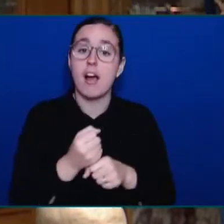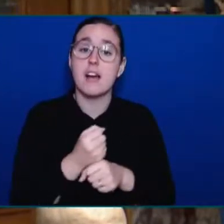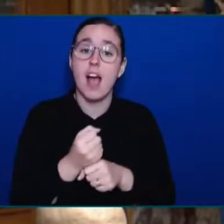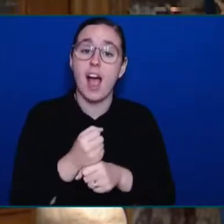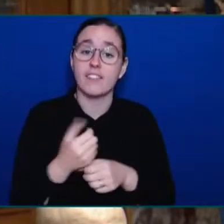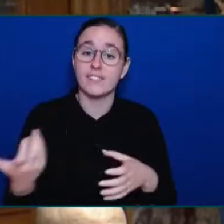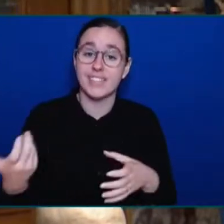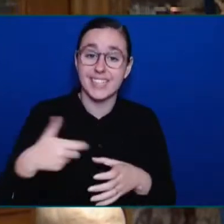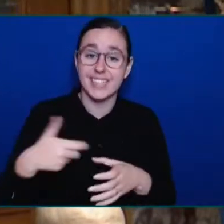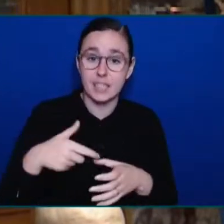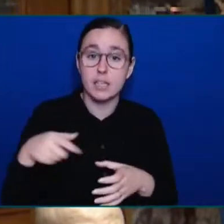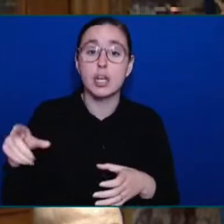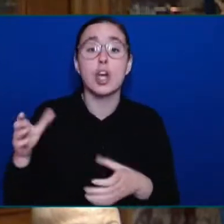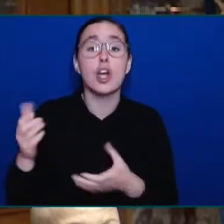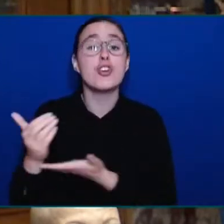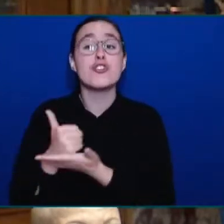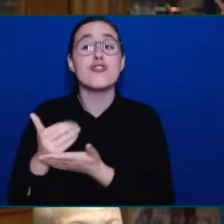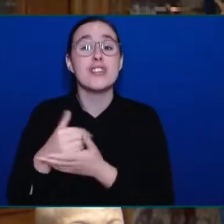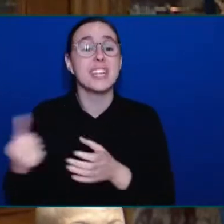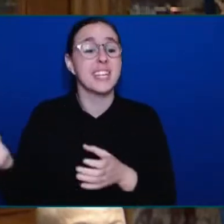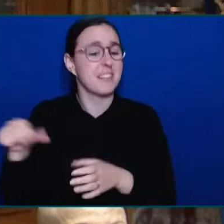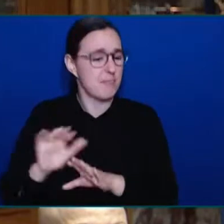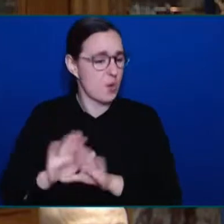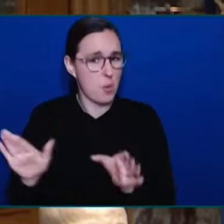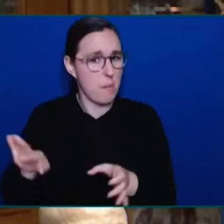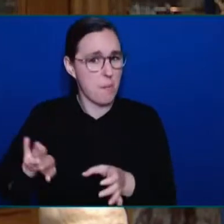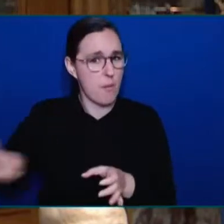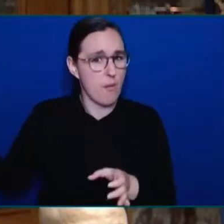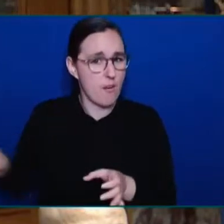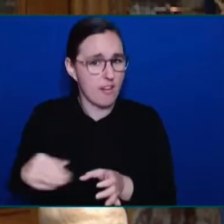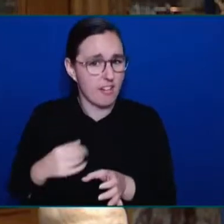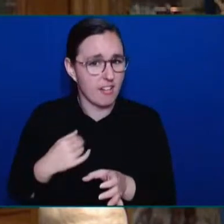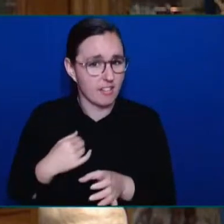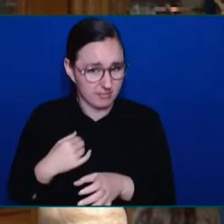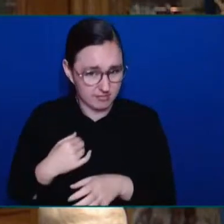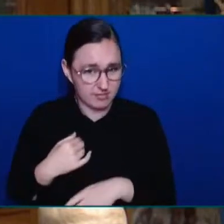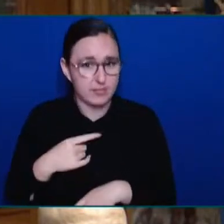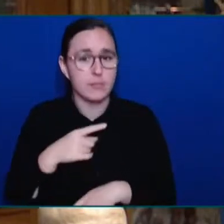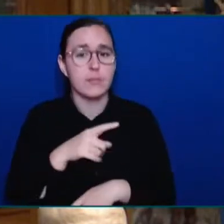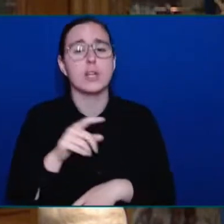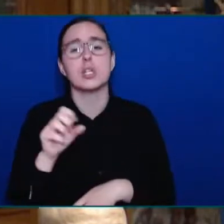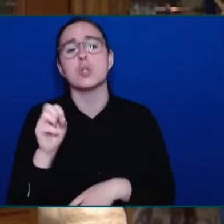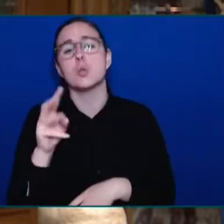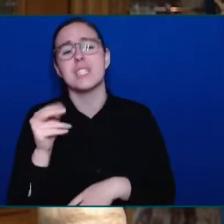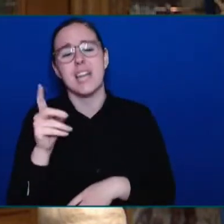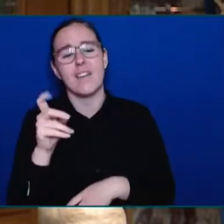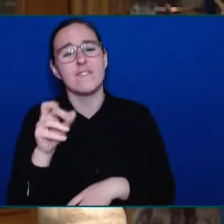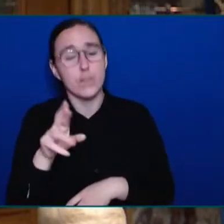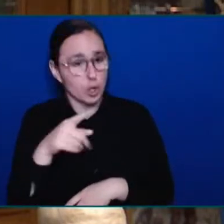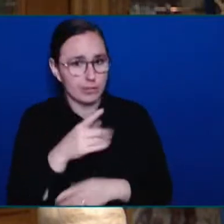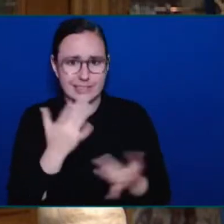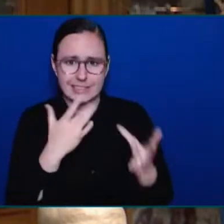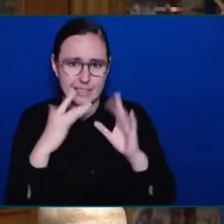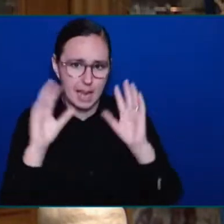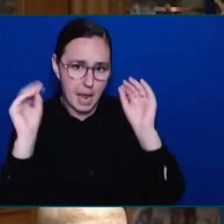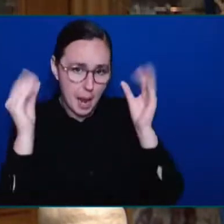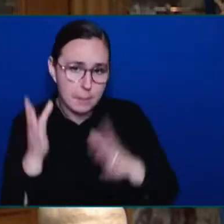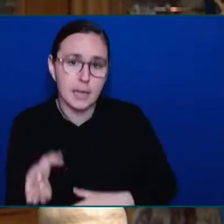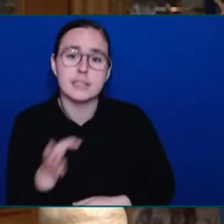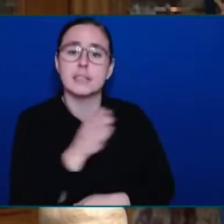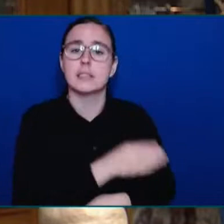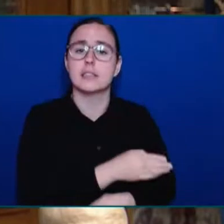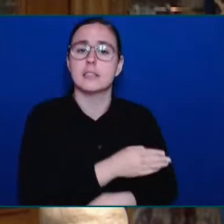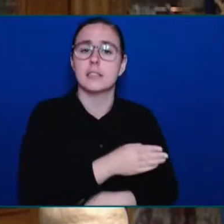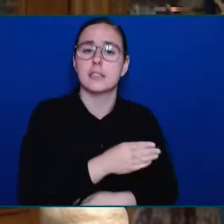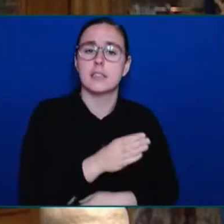for something else. In the Cowichan Valley and Saanich, patients with cancer are waiting months to receive treatment or being